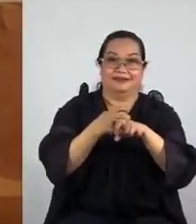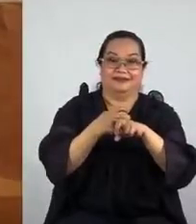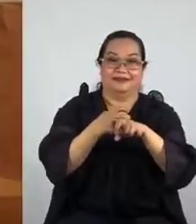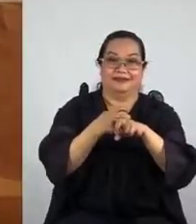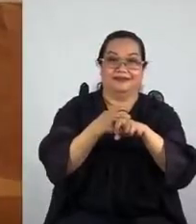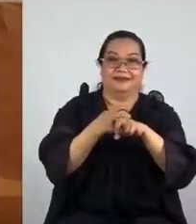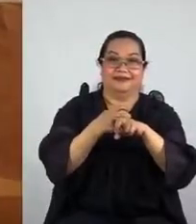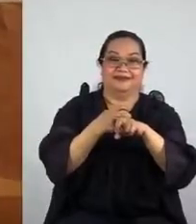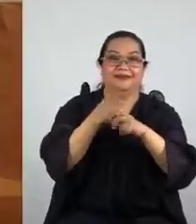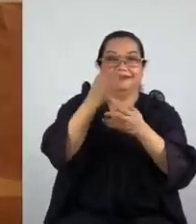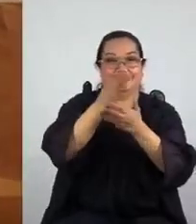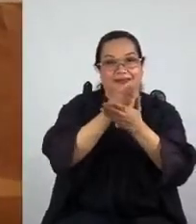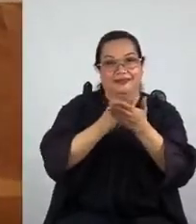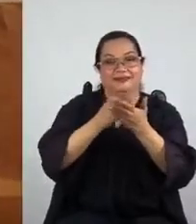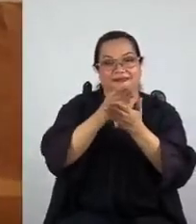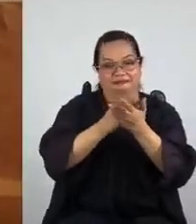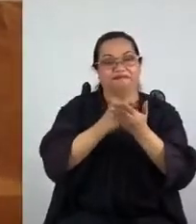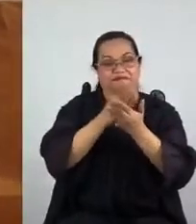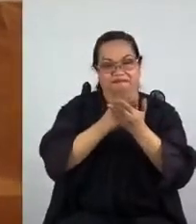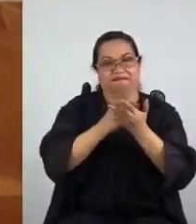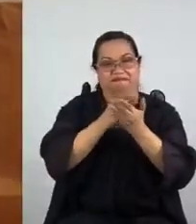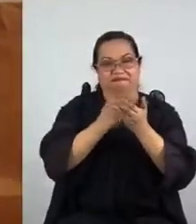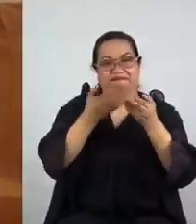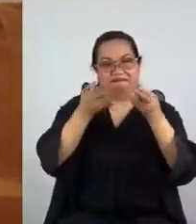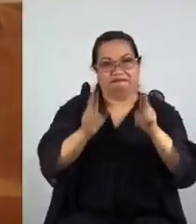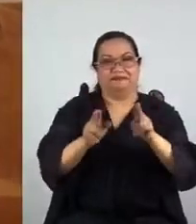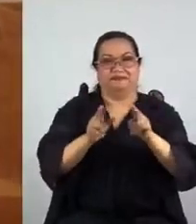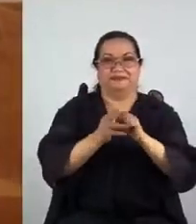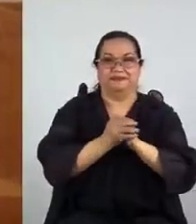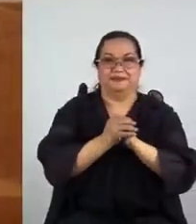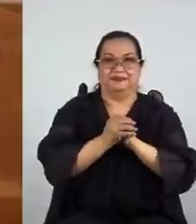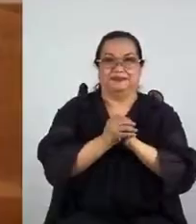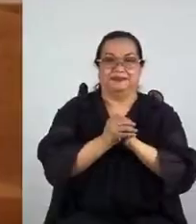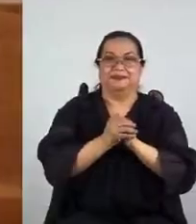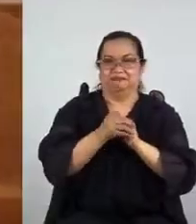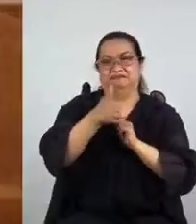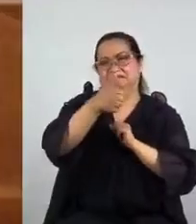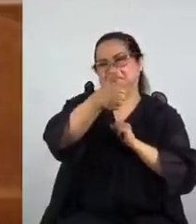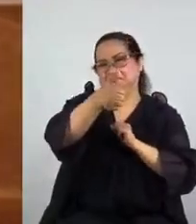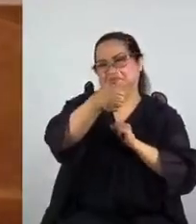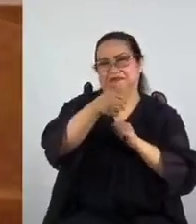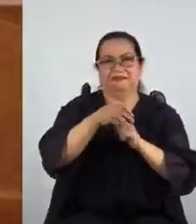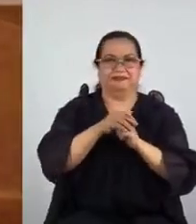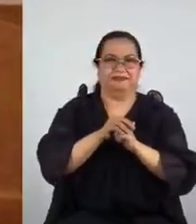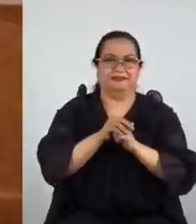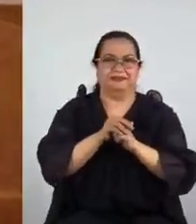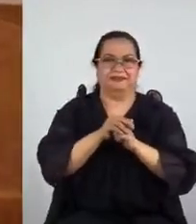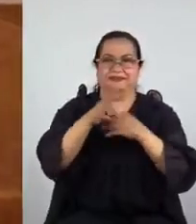For some hostility. But that's okay.